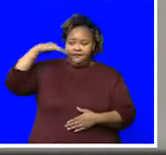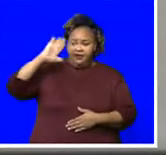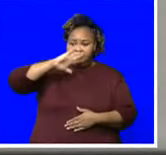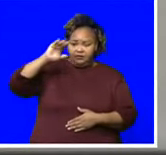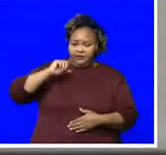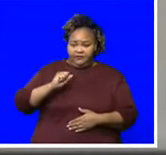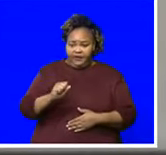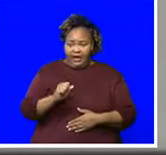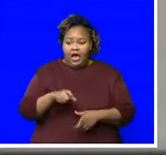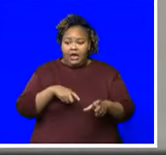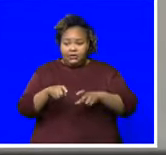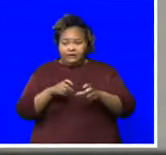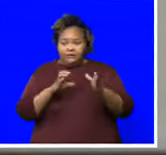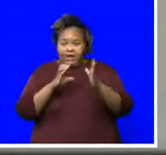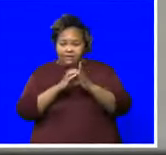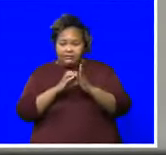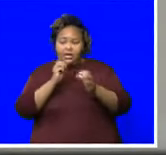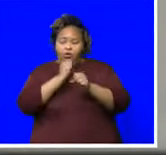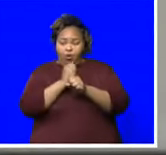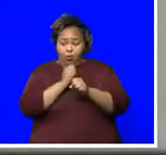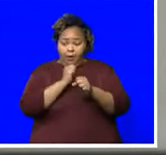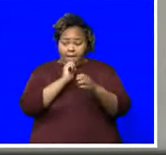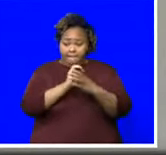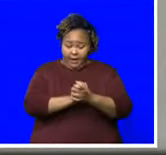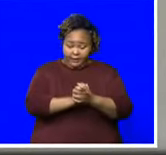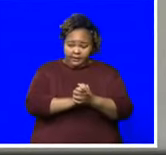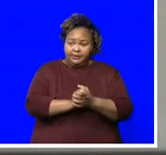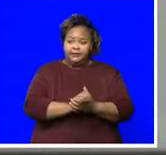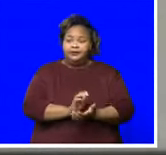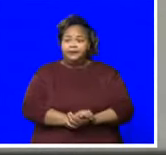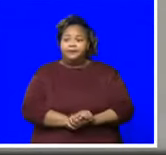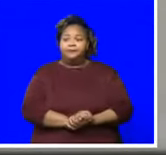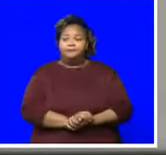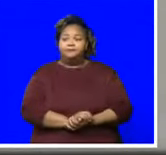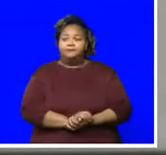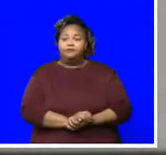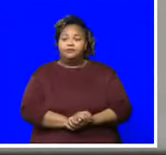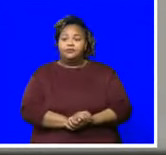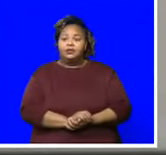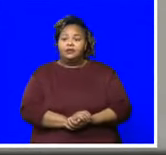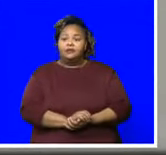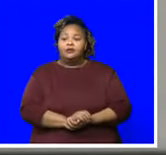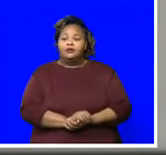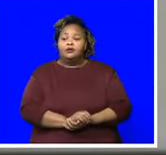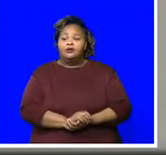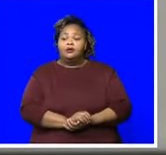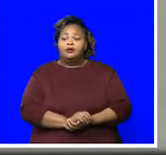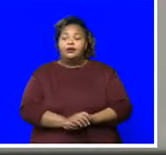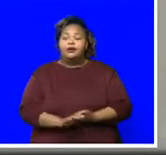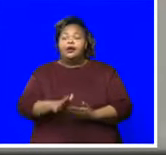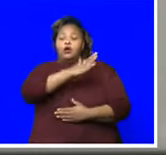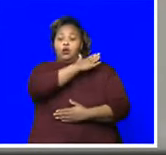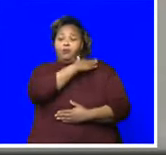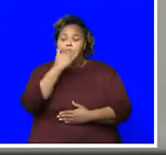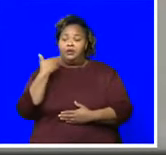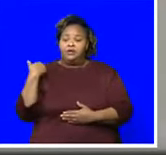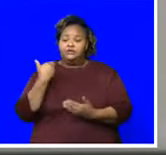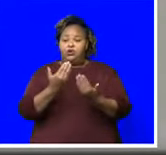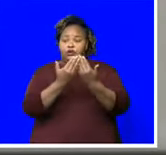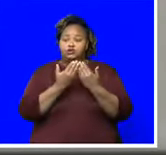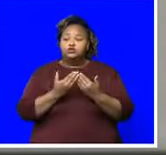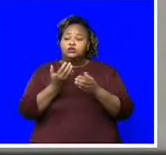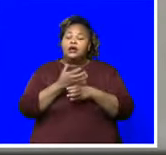Following such discussions, The Minister of Basic Education, Ms. A.M. Mochega, in a letter